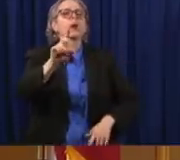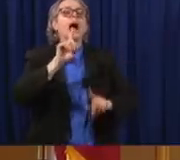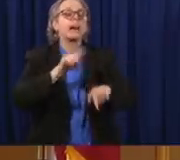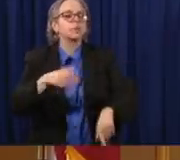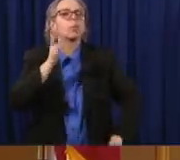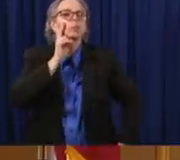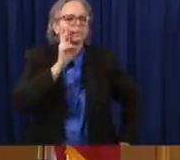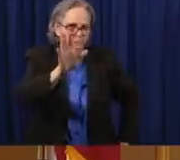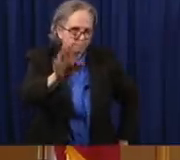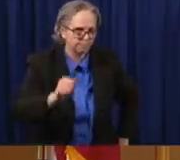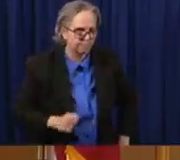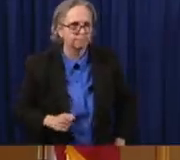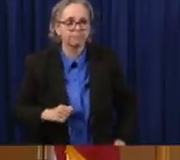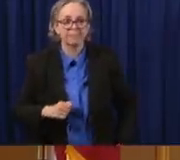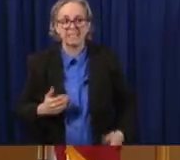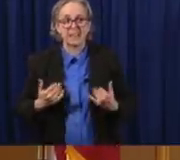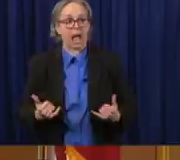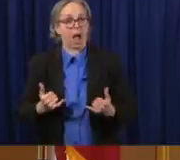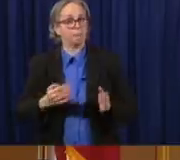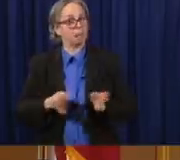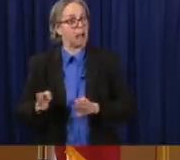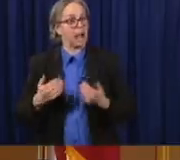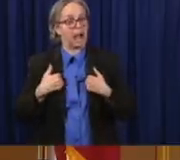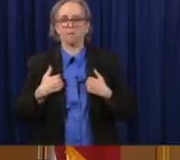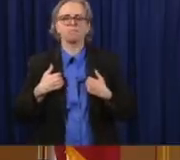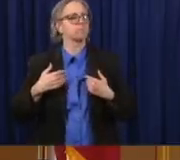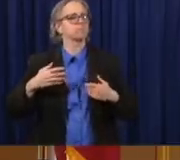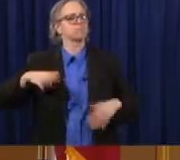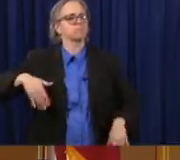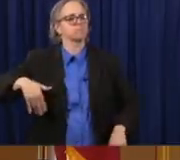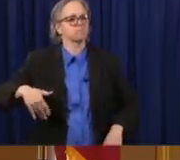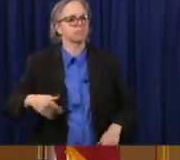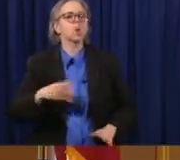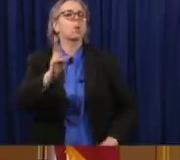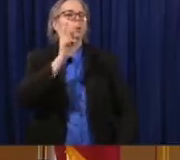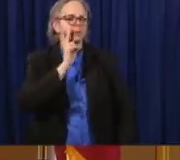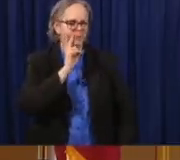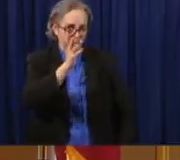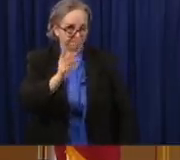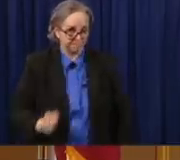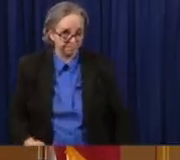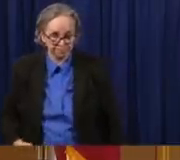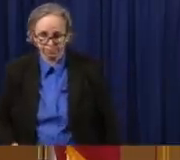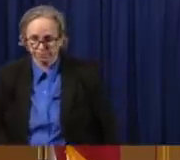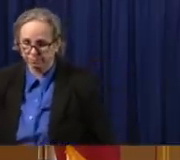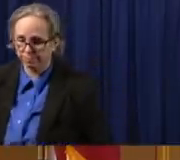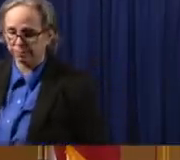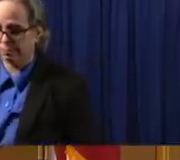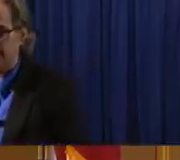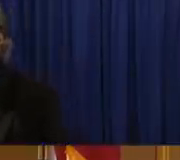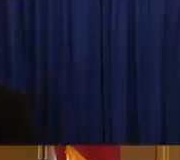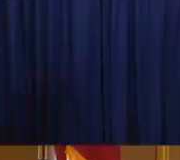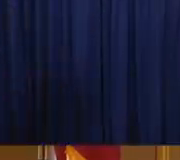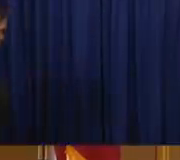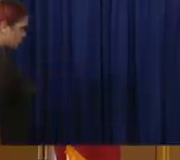do it now, but we'll see if that becomes some problem. Thank you, Governor.